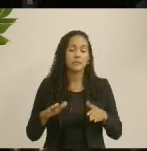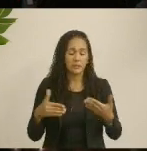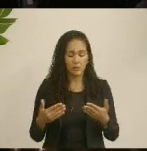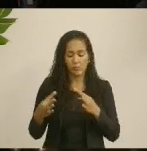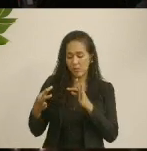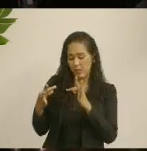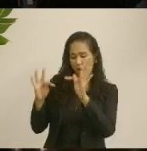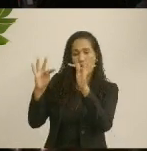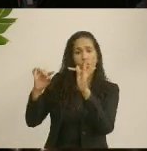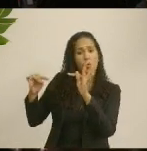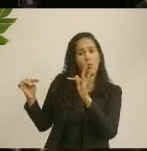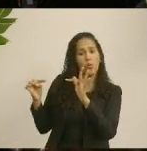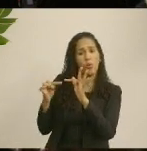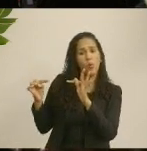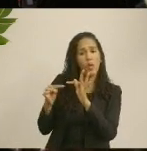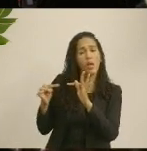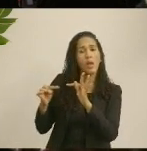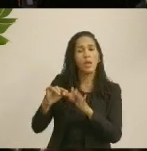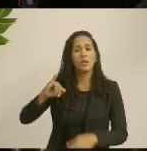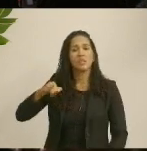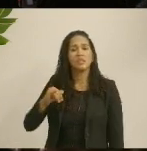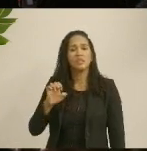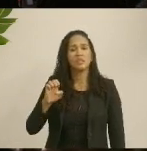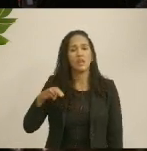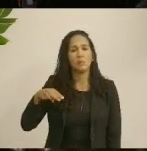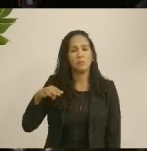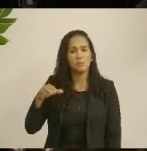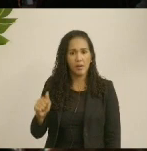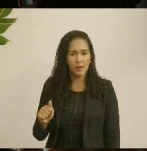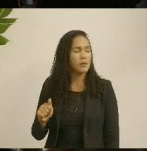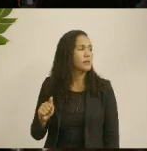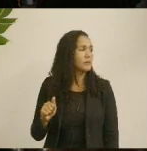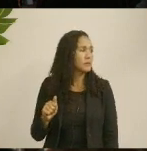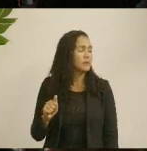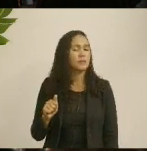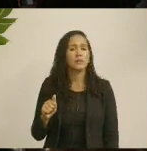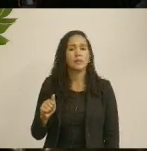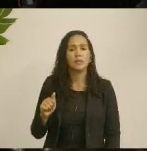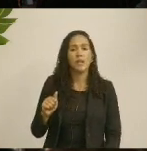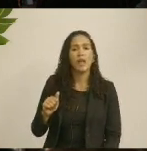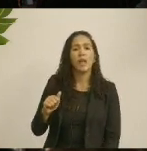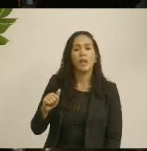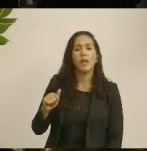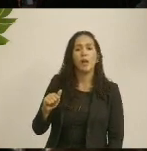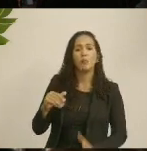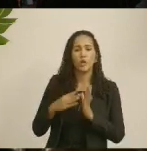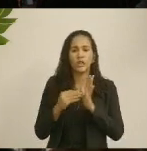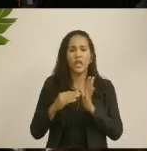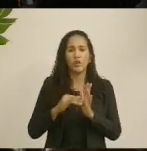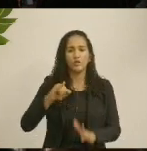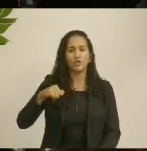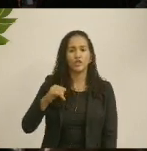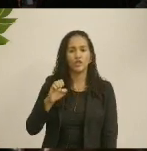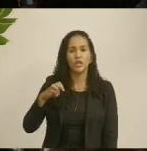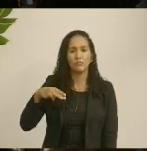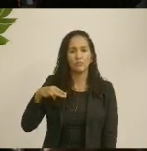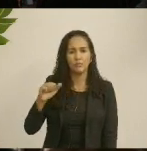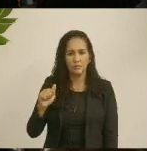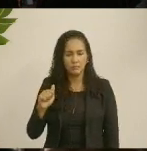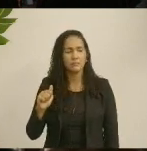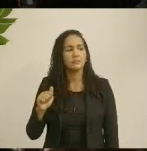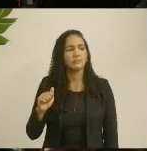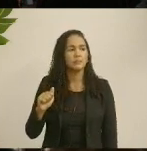is called GEMMA, so general modules are outer membrane vesicles that are